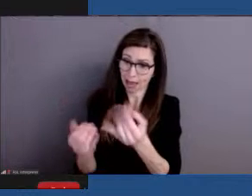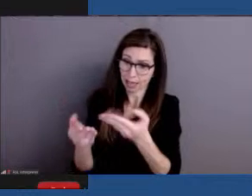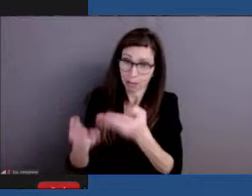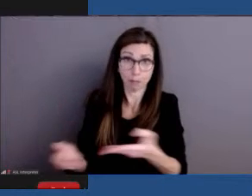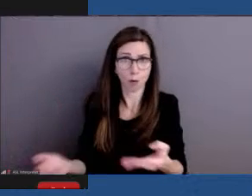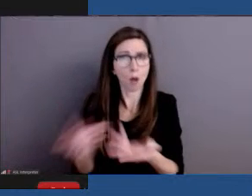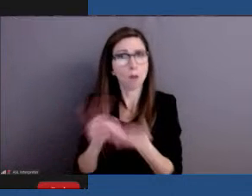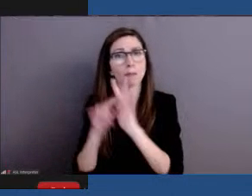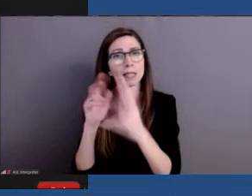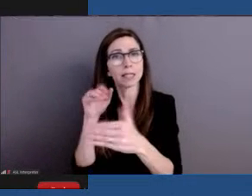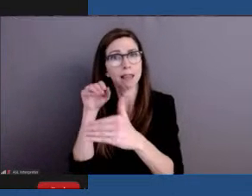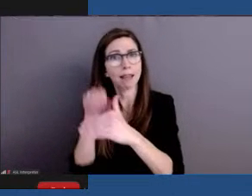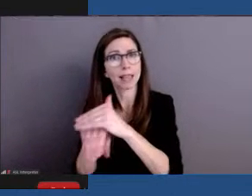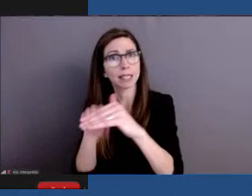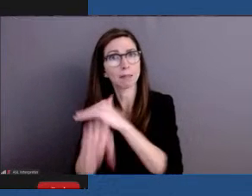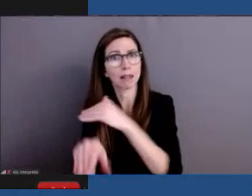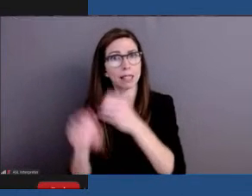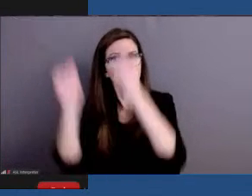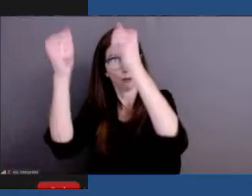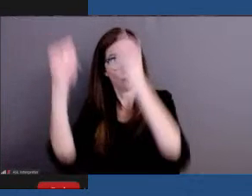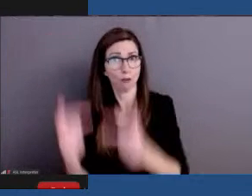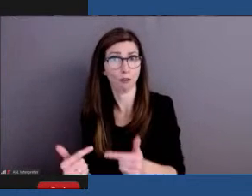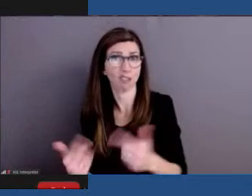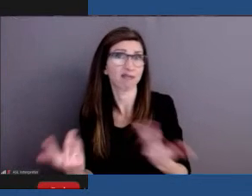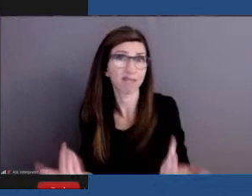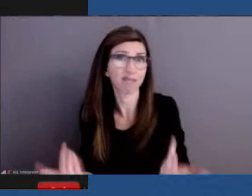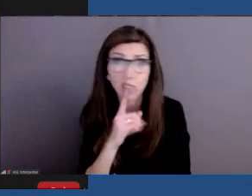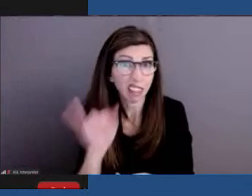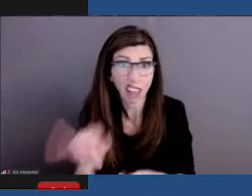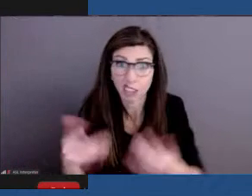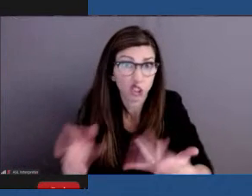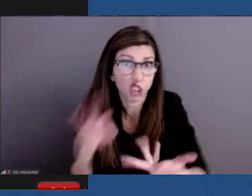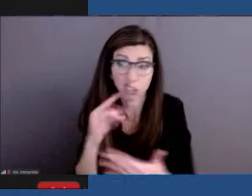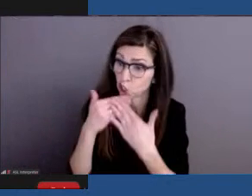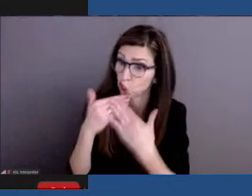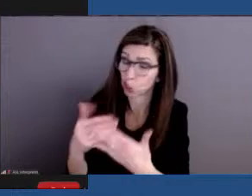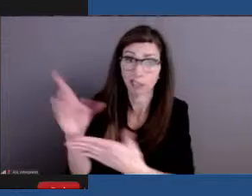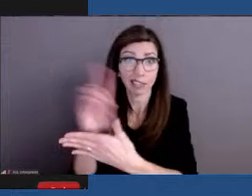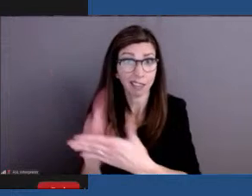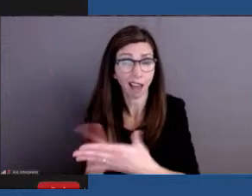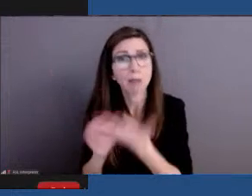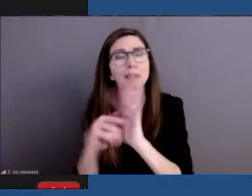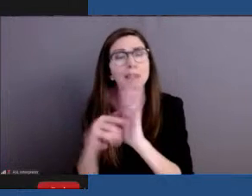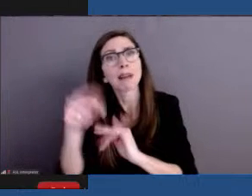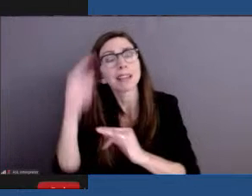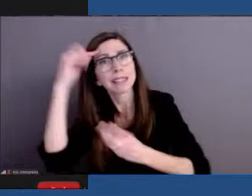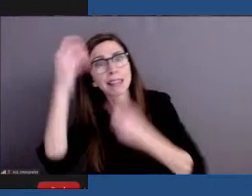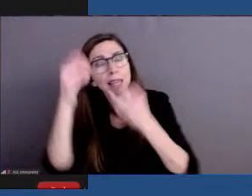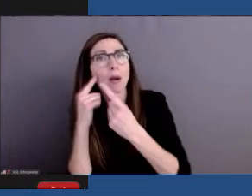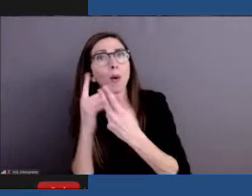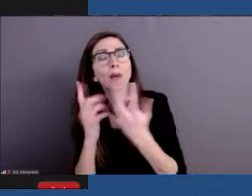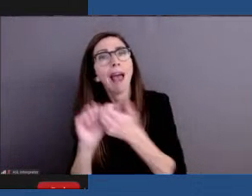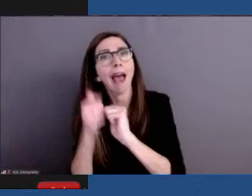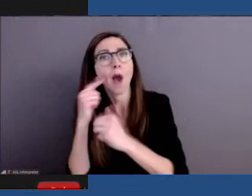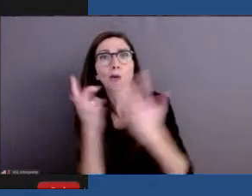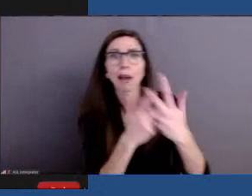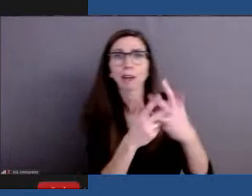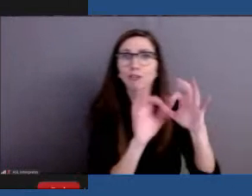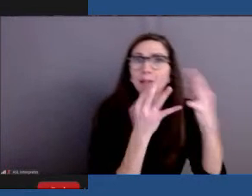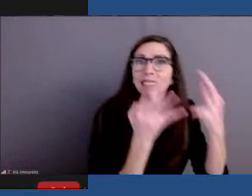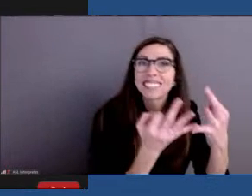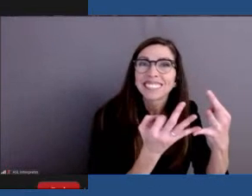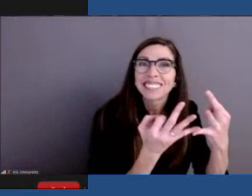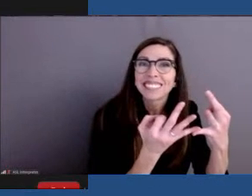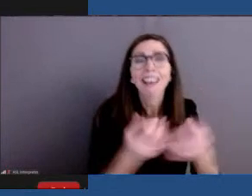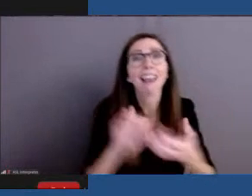about implementing good design. So it's design that accommodates families and children and seniors, and maybe all